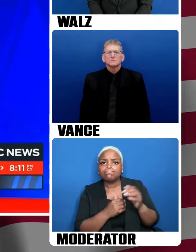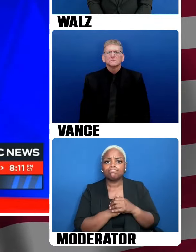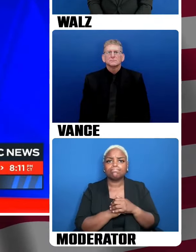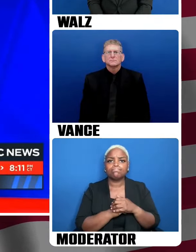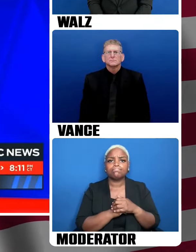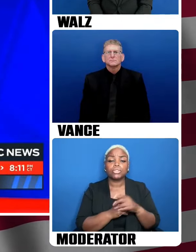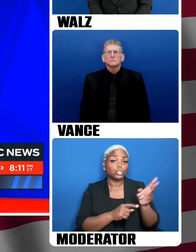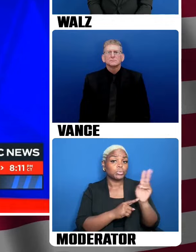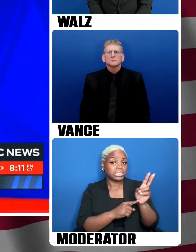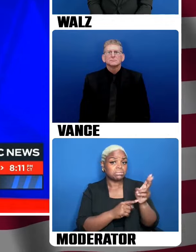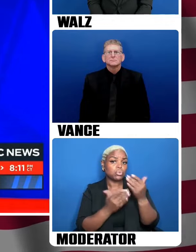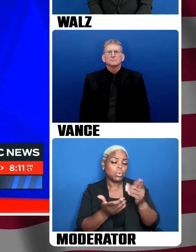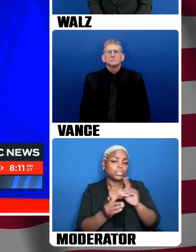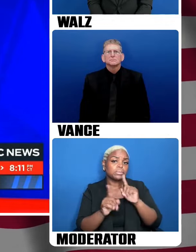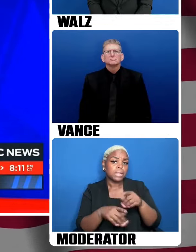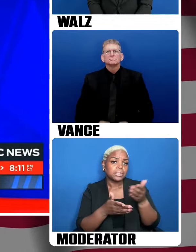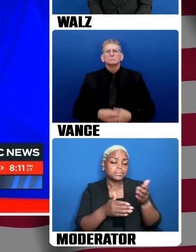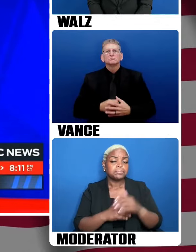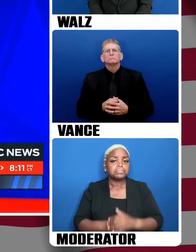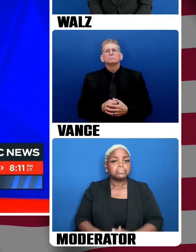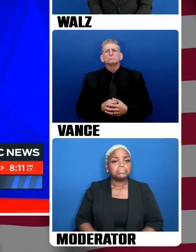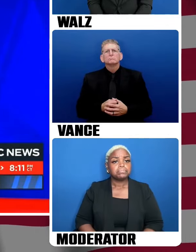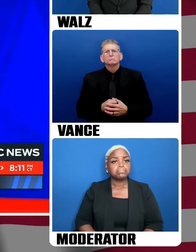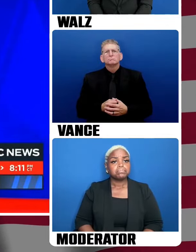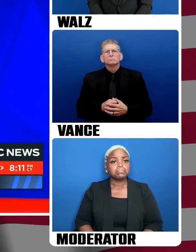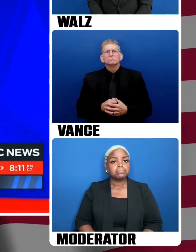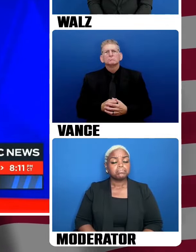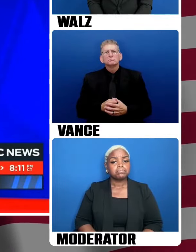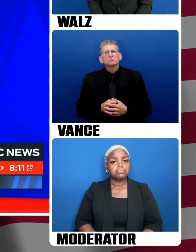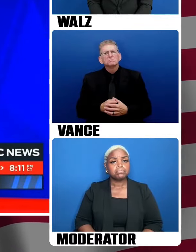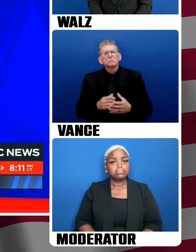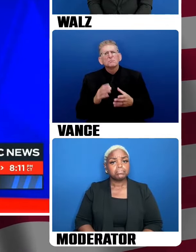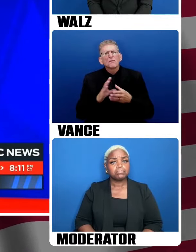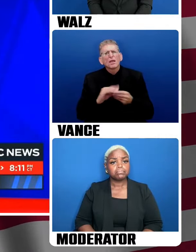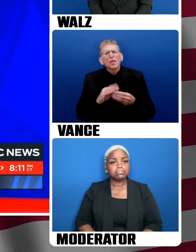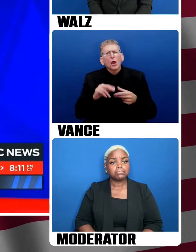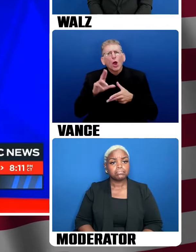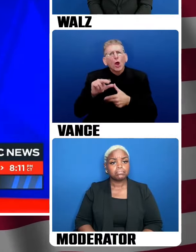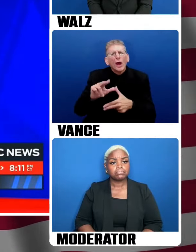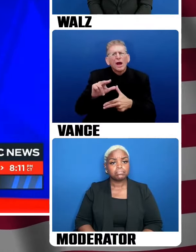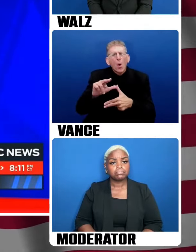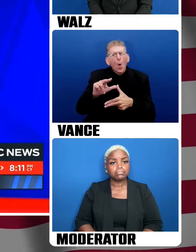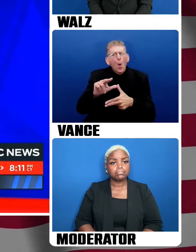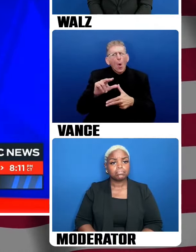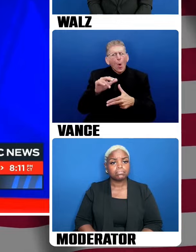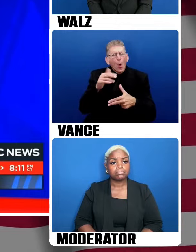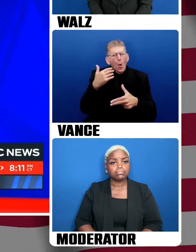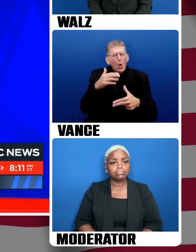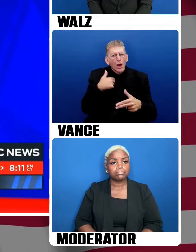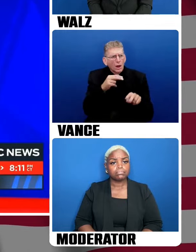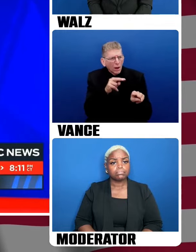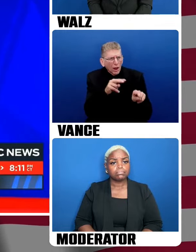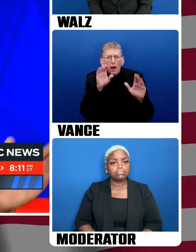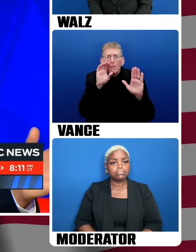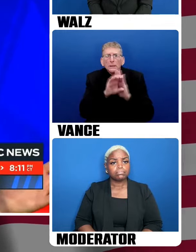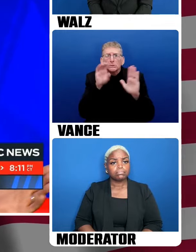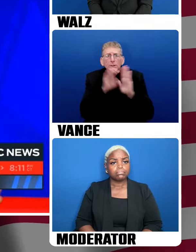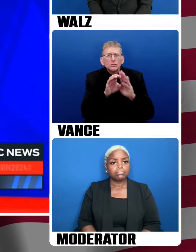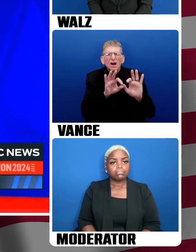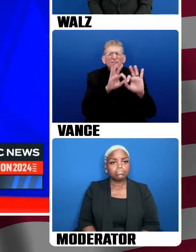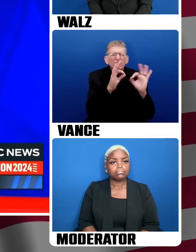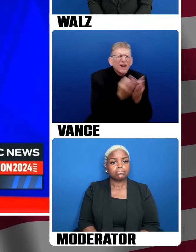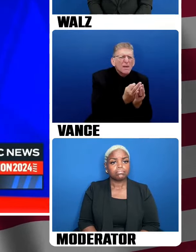two grandparents on a roof with a 6-year-old child, and it was the last photograph ever taken of them because the roof collapsed and those innocent people lost their lives. And I'm